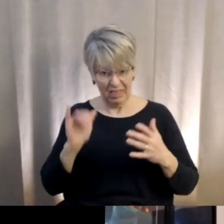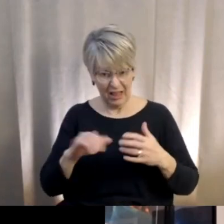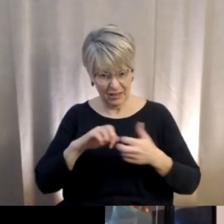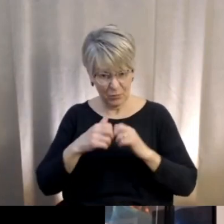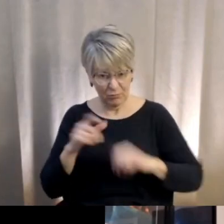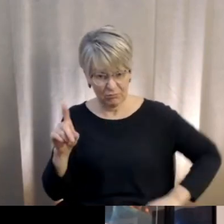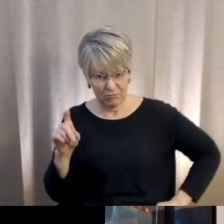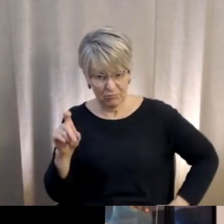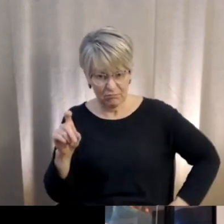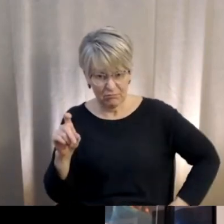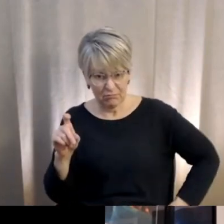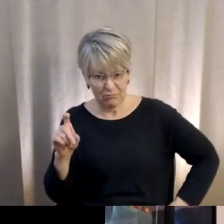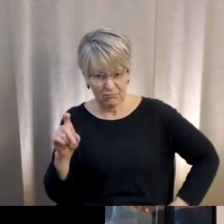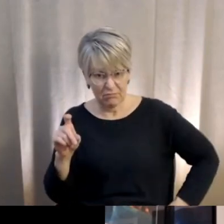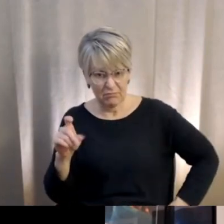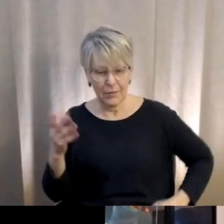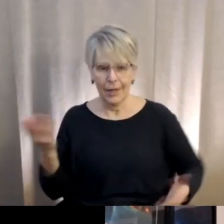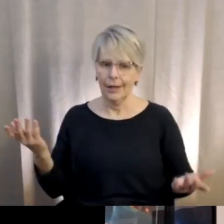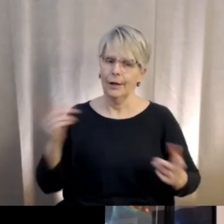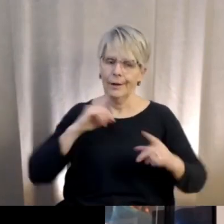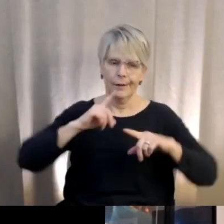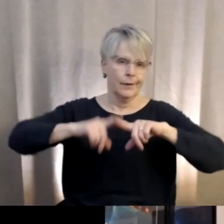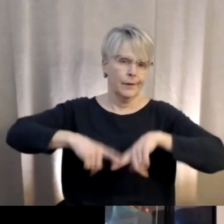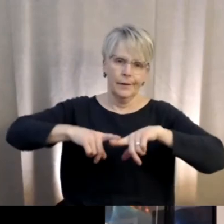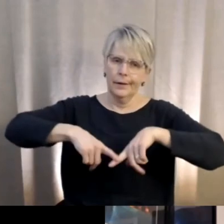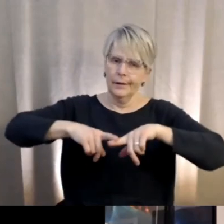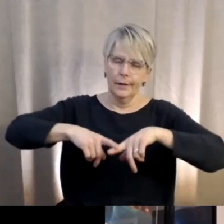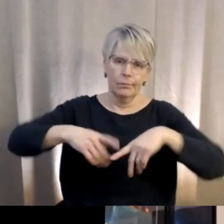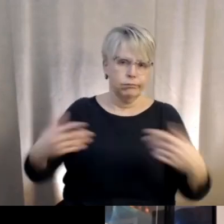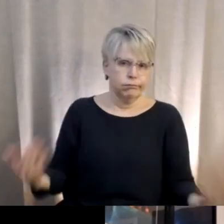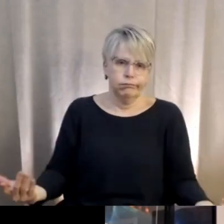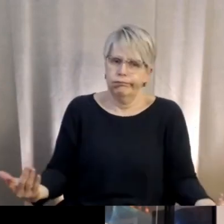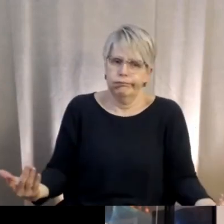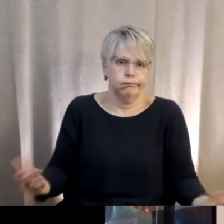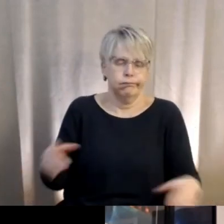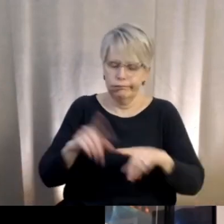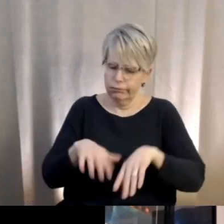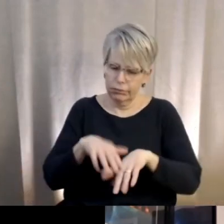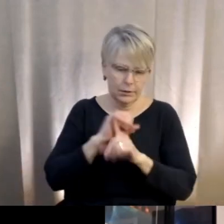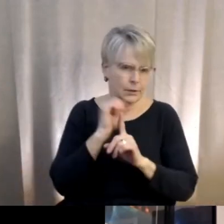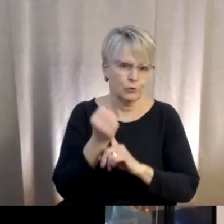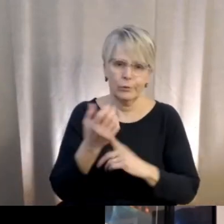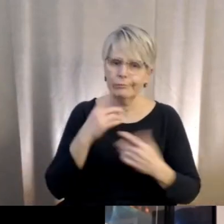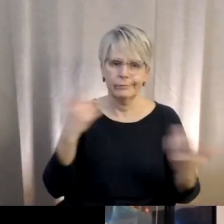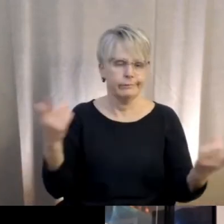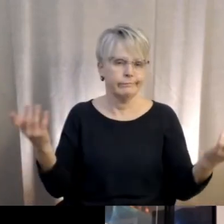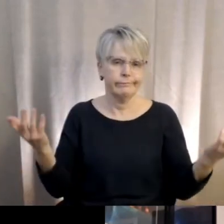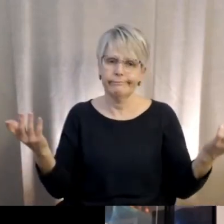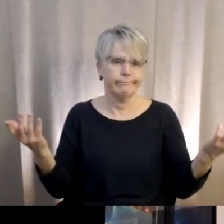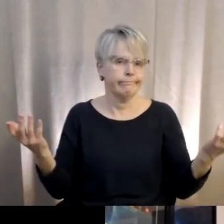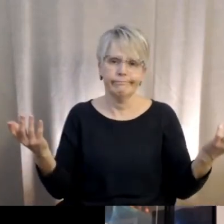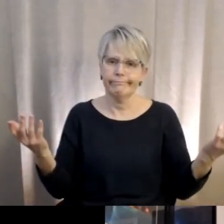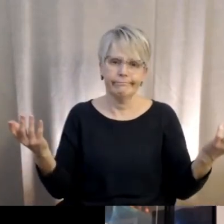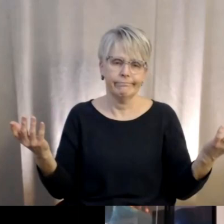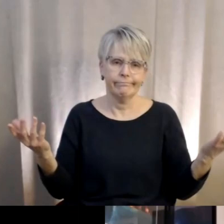problem? It varies drastically from situation to situation, circumstance to circumstance. All I can